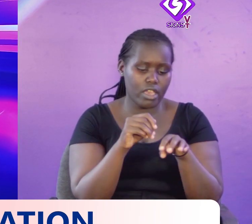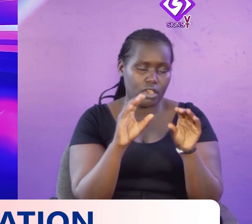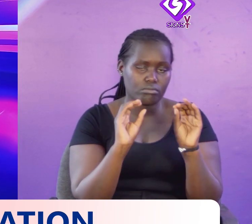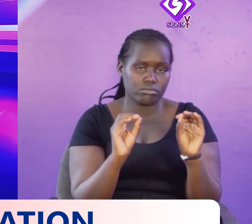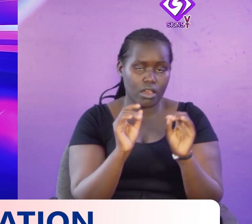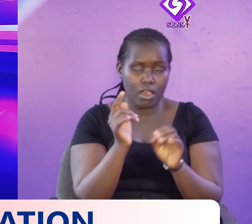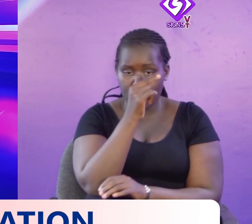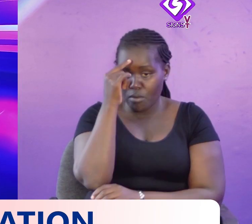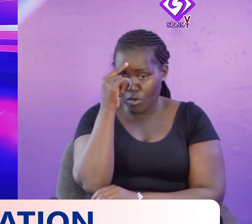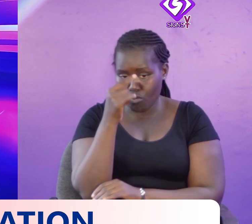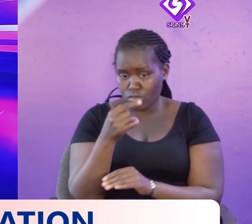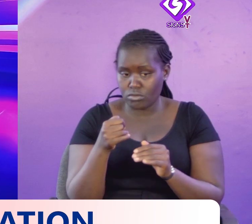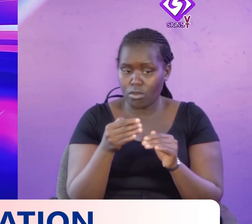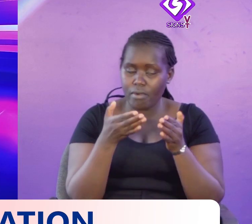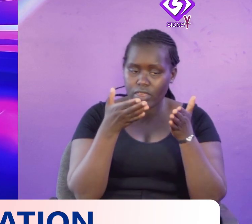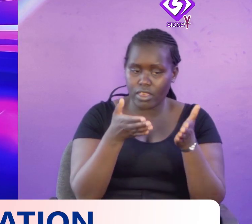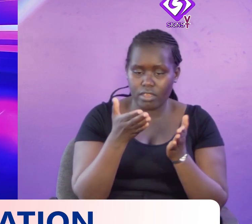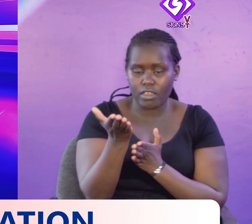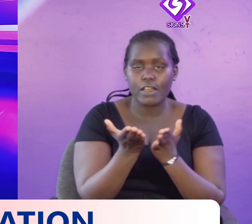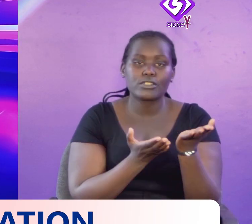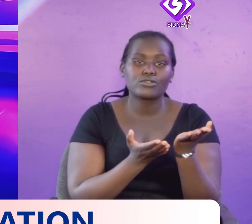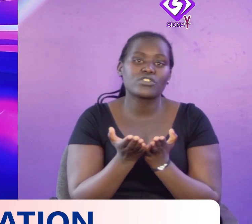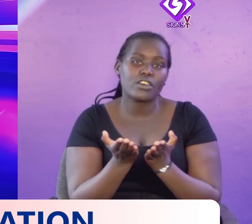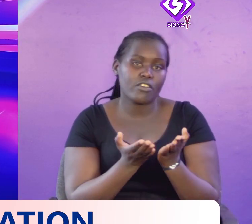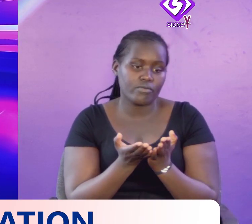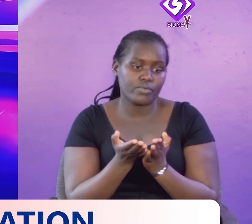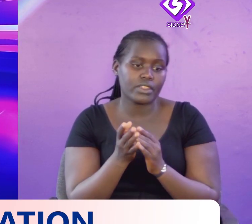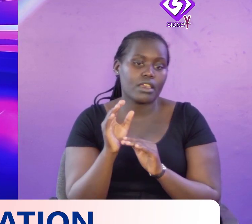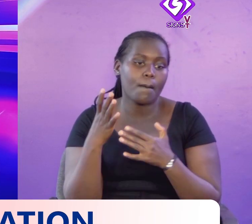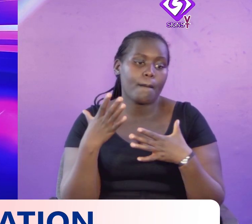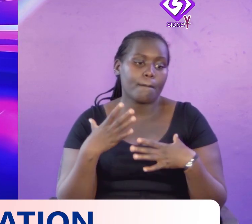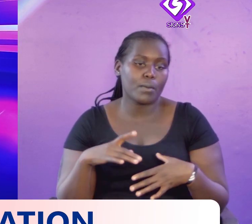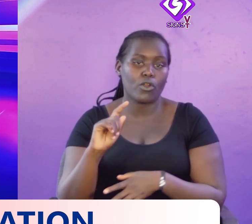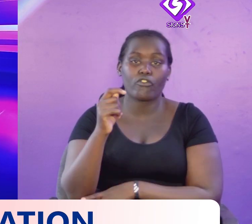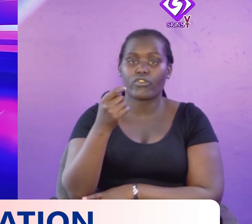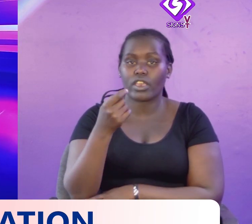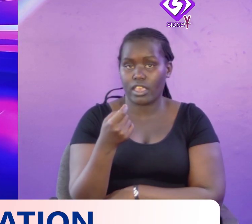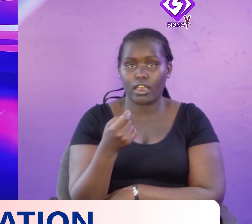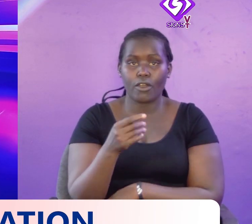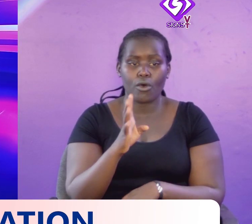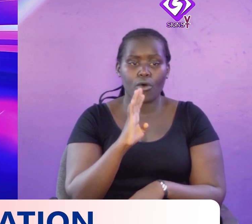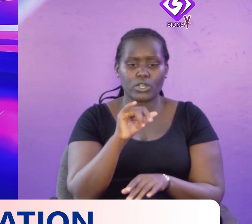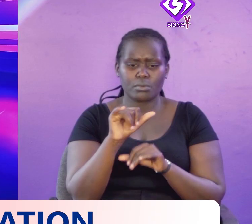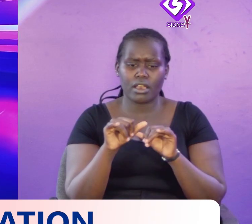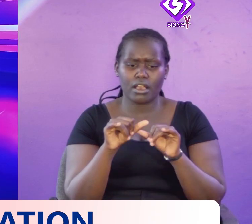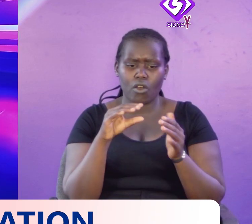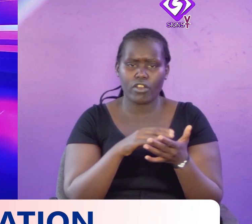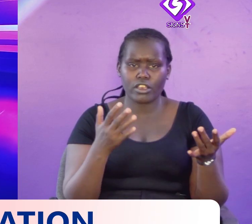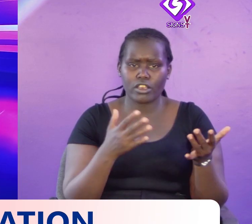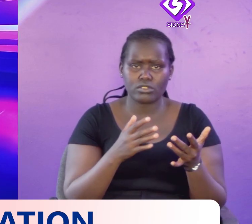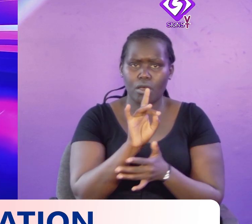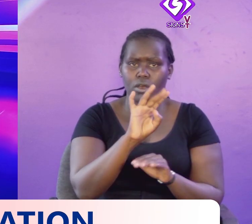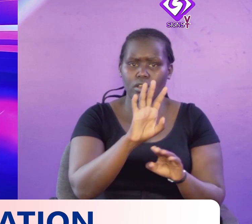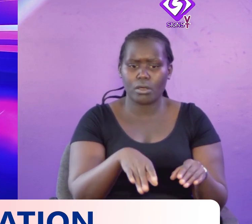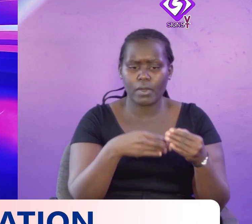Because you have been called there to serve the citizen. Let's talk of a case where one has been